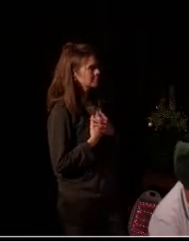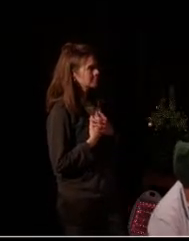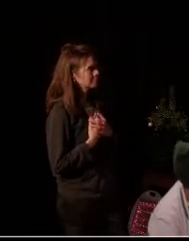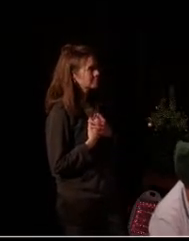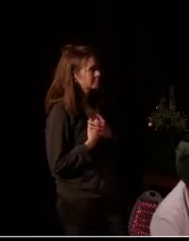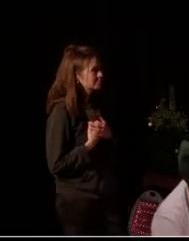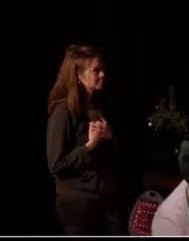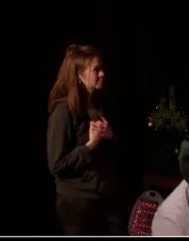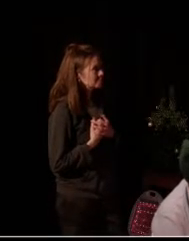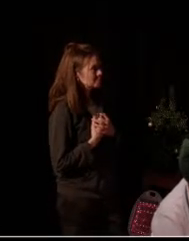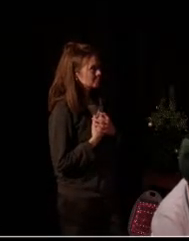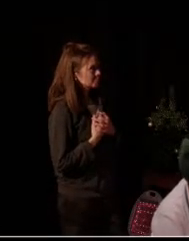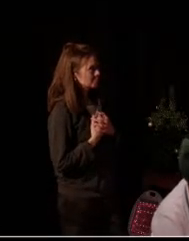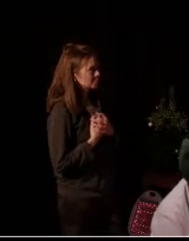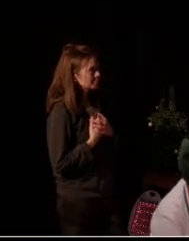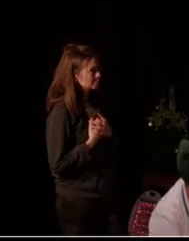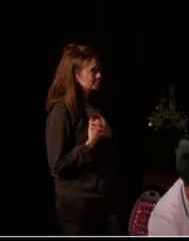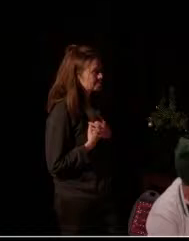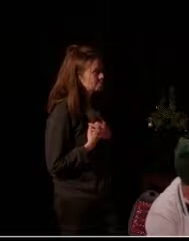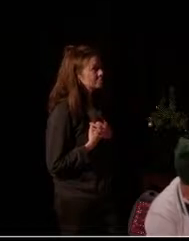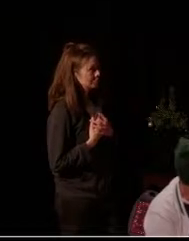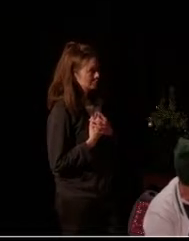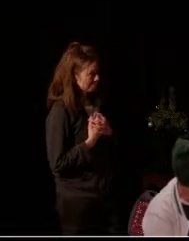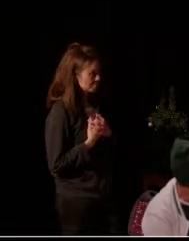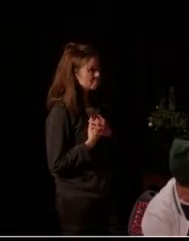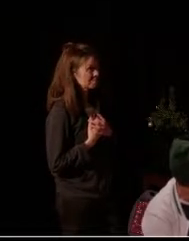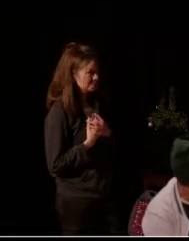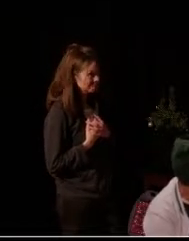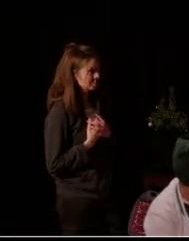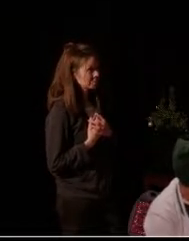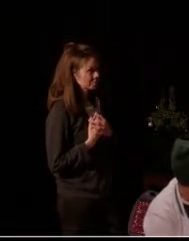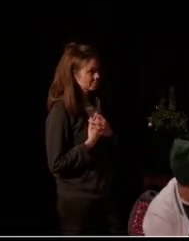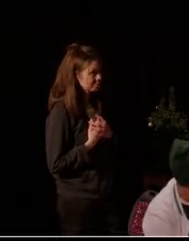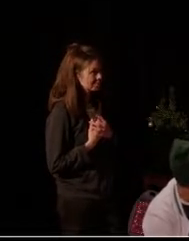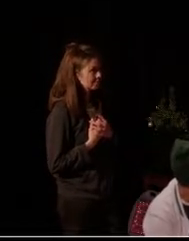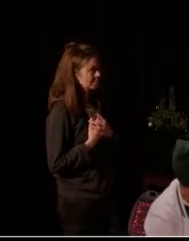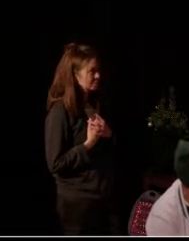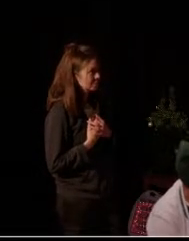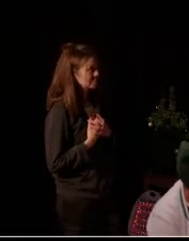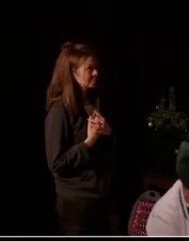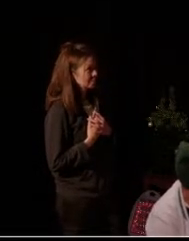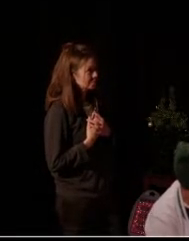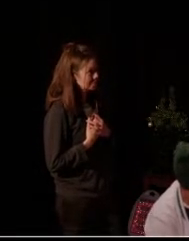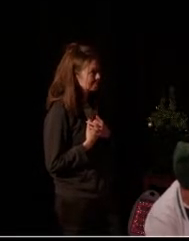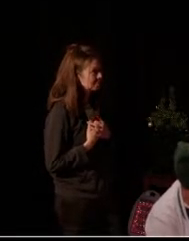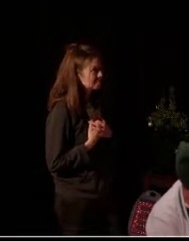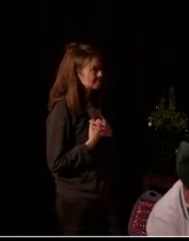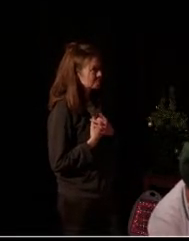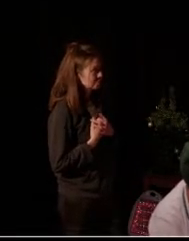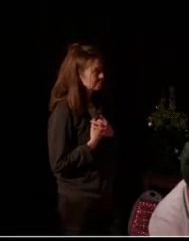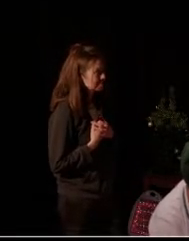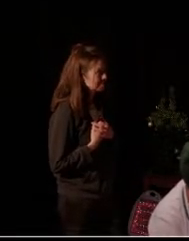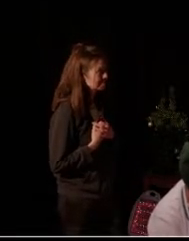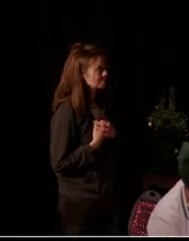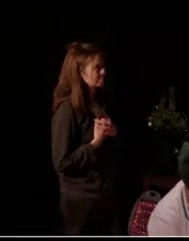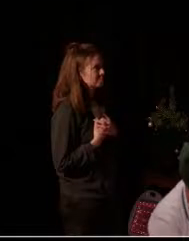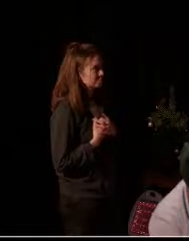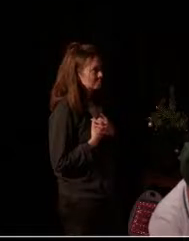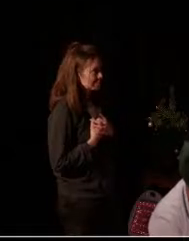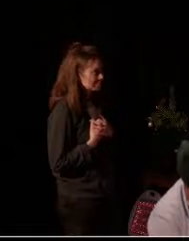No! No! Boy! I say it's rigour and not